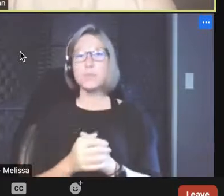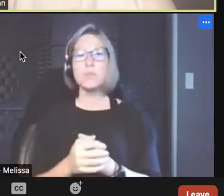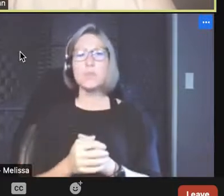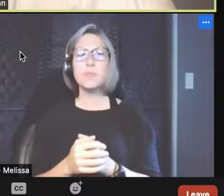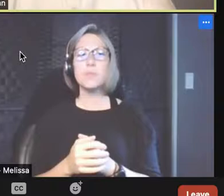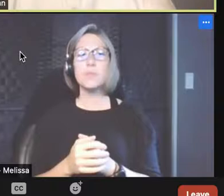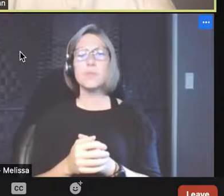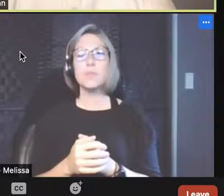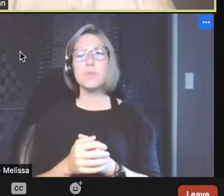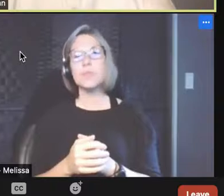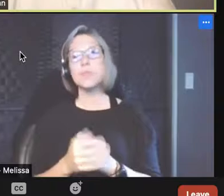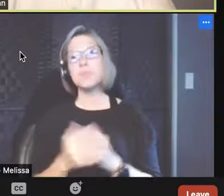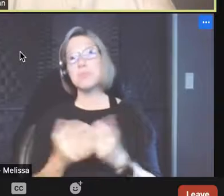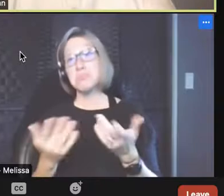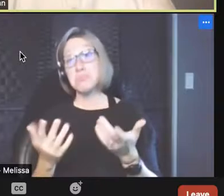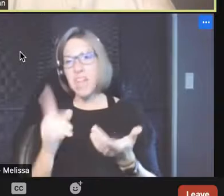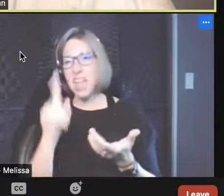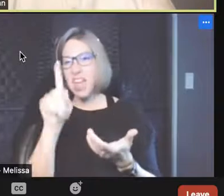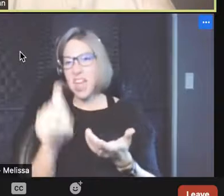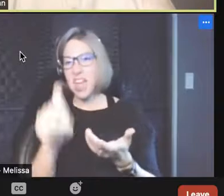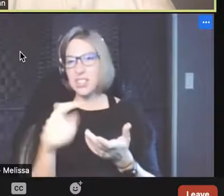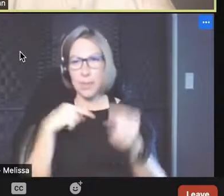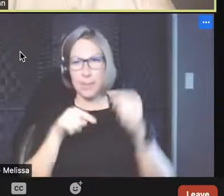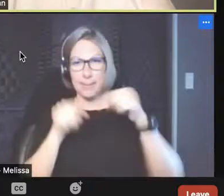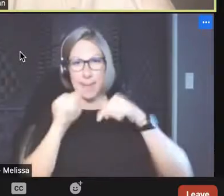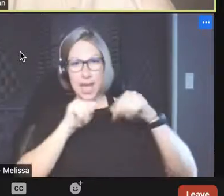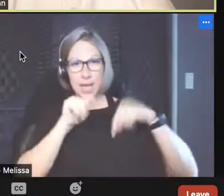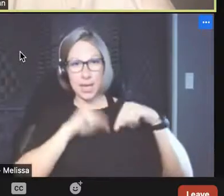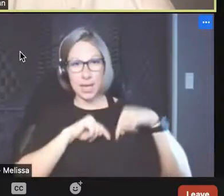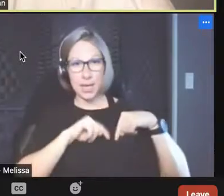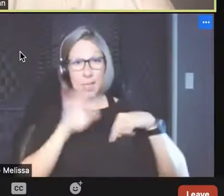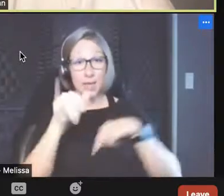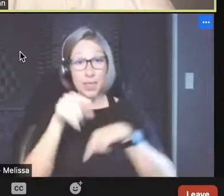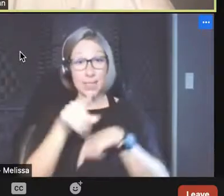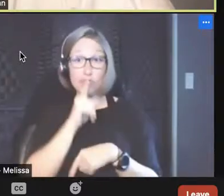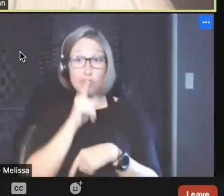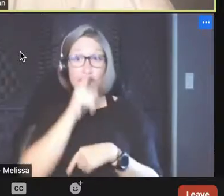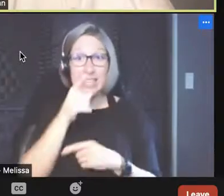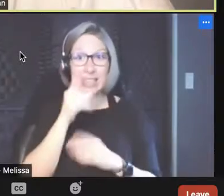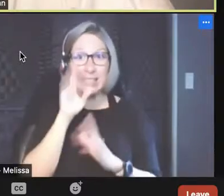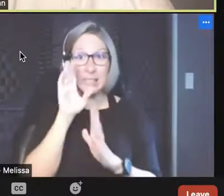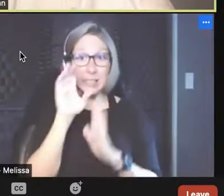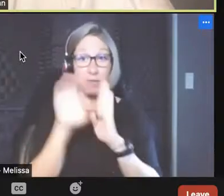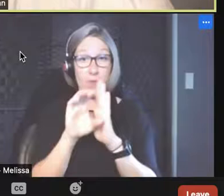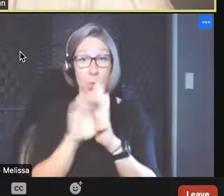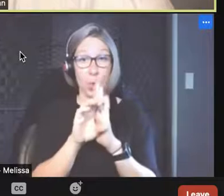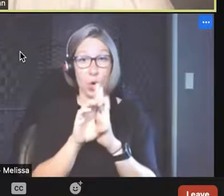let me just ask you about this. I'm going to go back. Are these realistic photographic images?